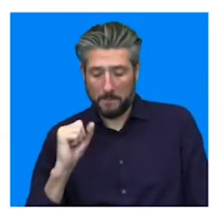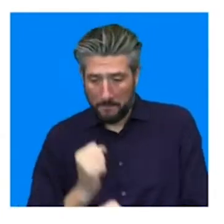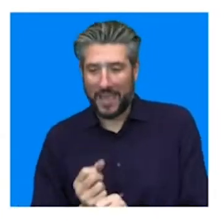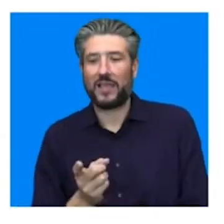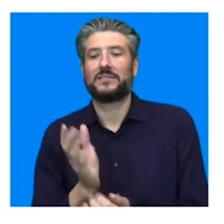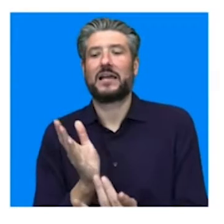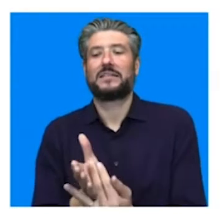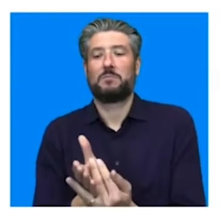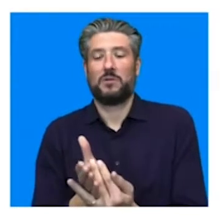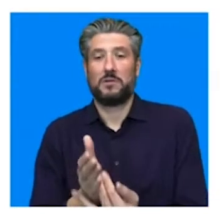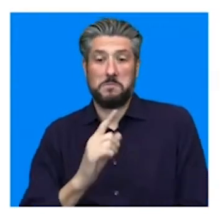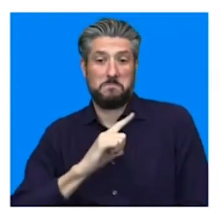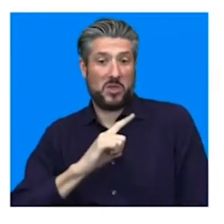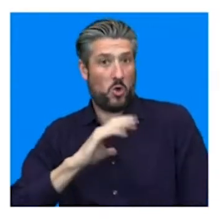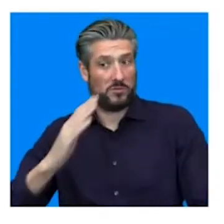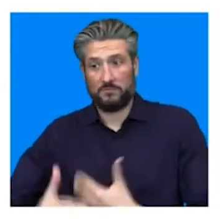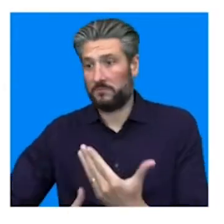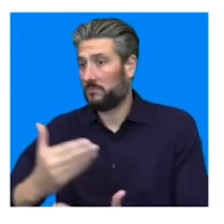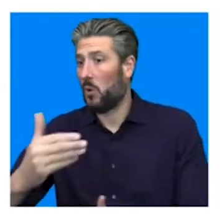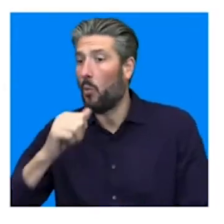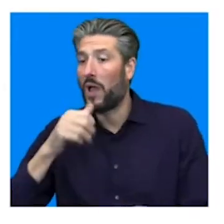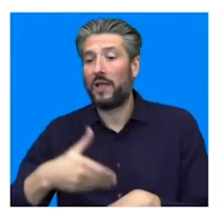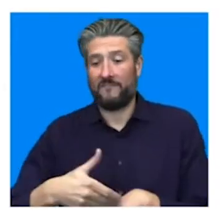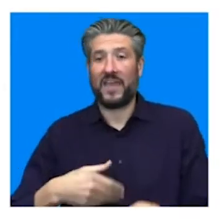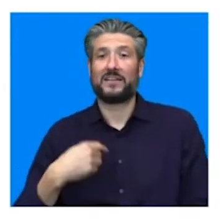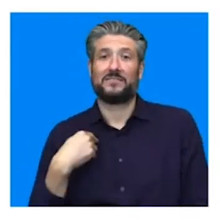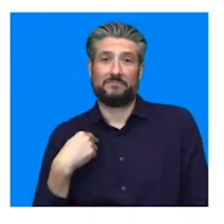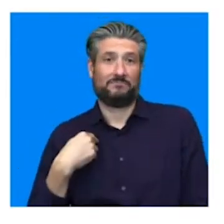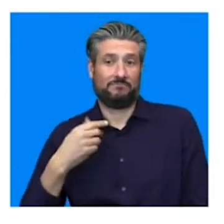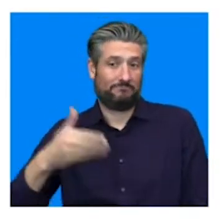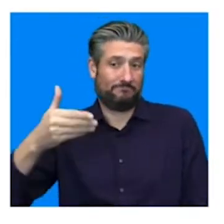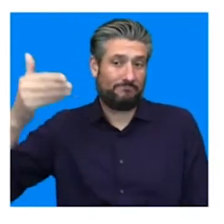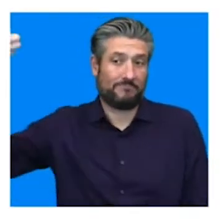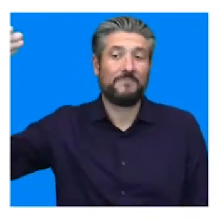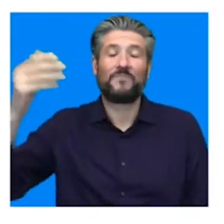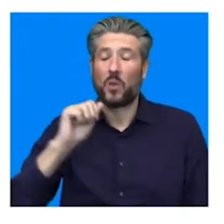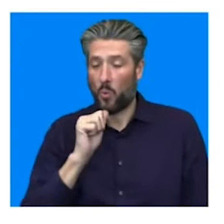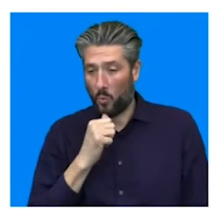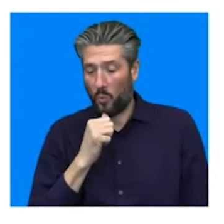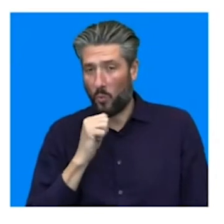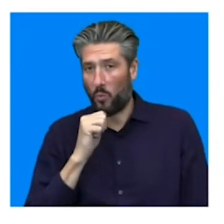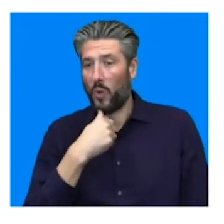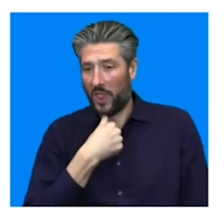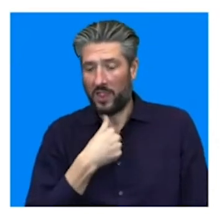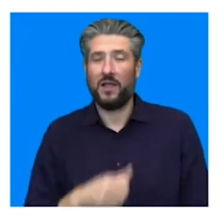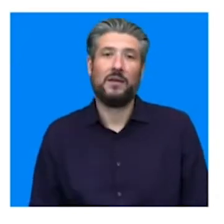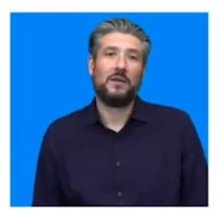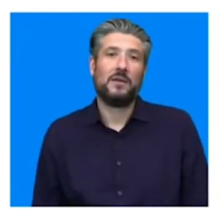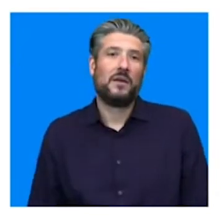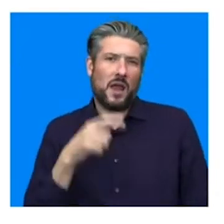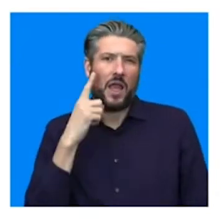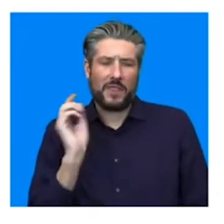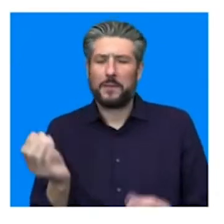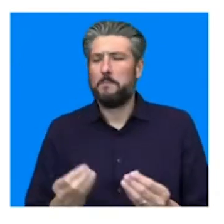it's going to affect ourselves at the end of the day. And luckily, like more and more companies, as we all agree on, are starting